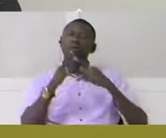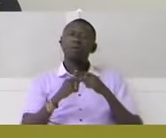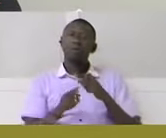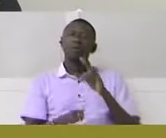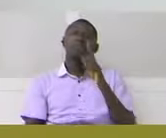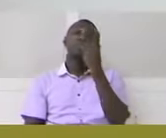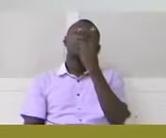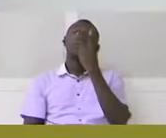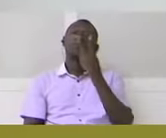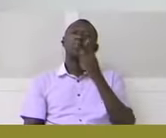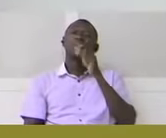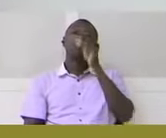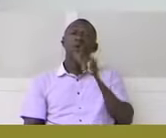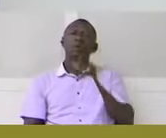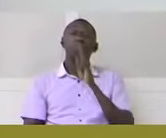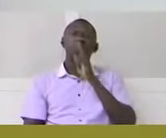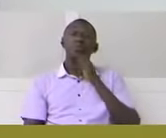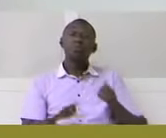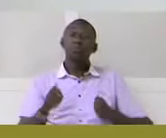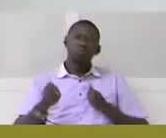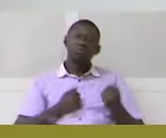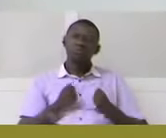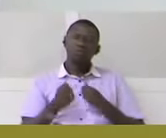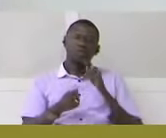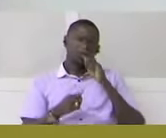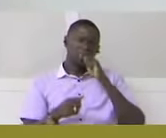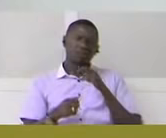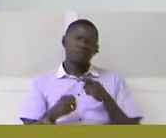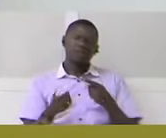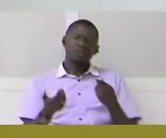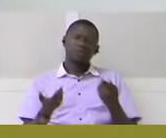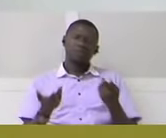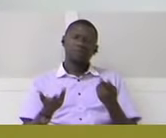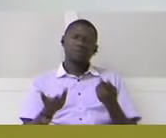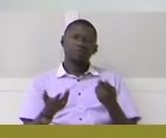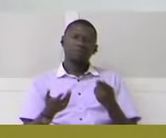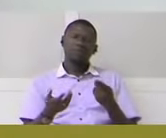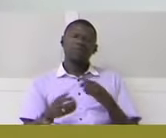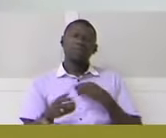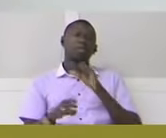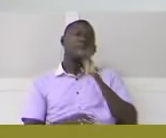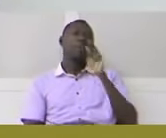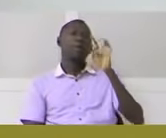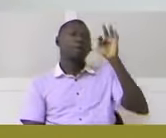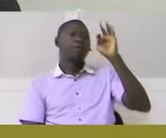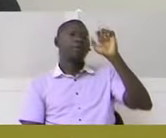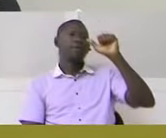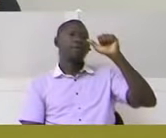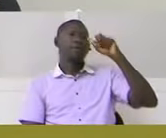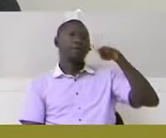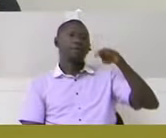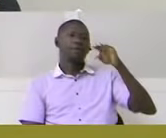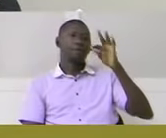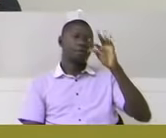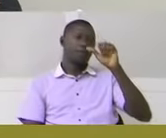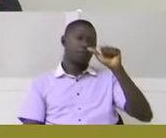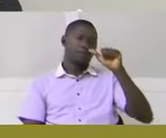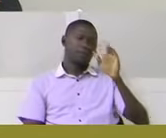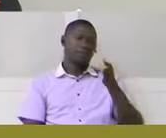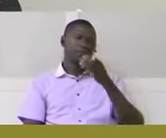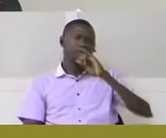The second victim is Fanta Jame. Mufulanja onying, walam Fanta Jame. And who was